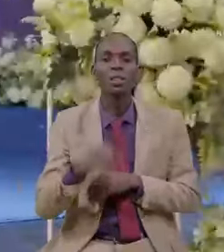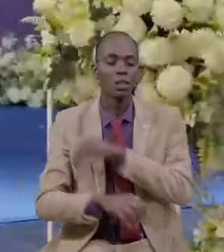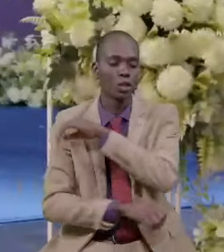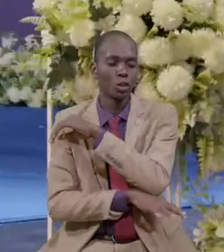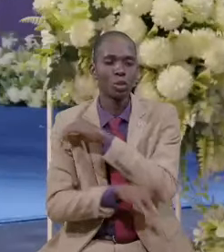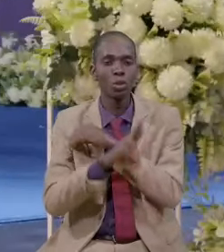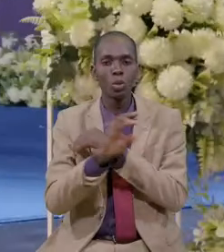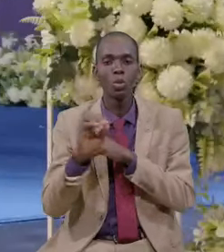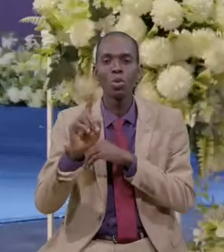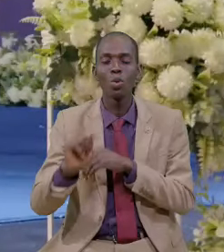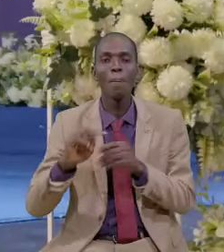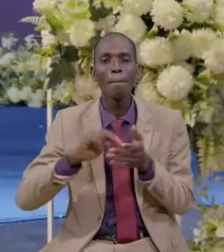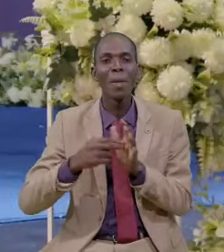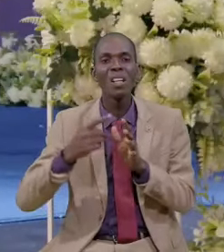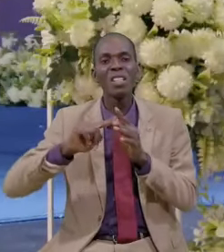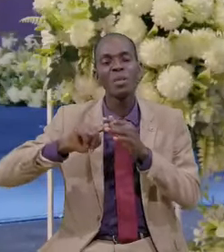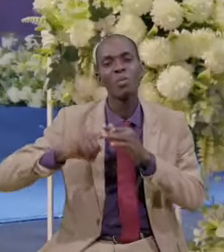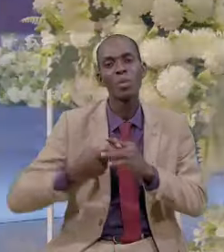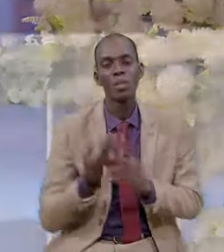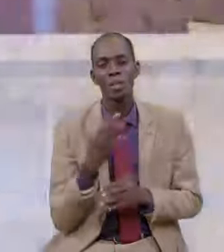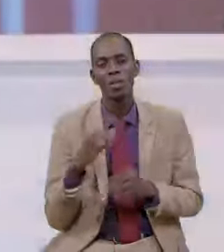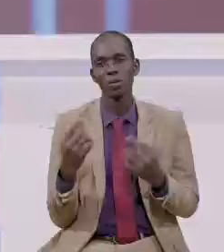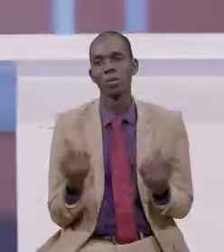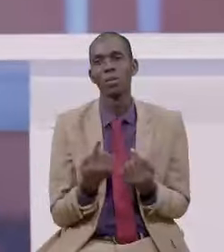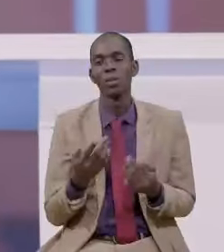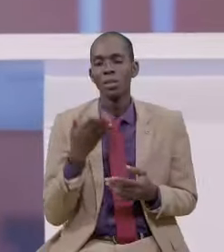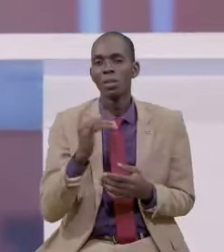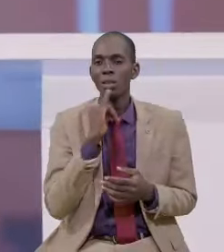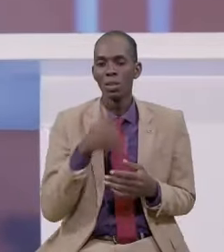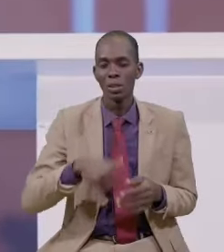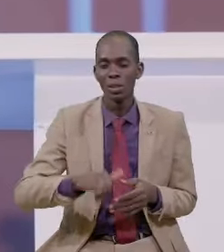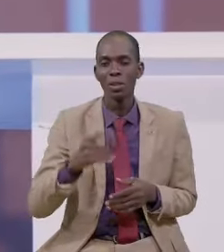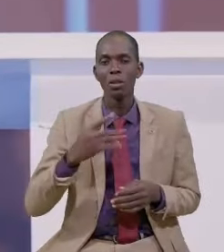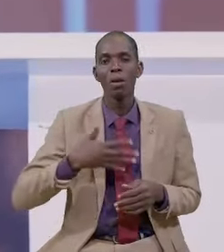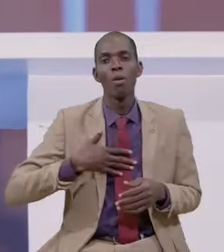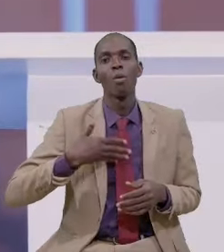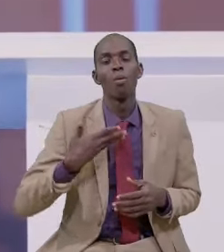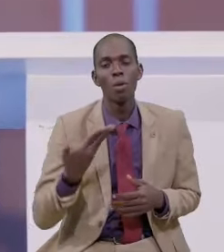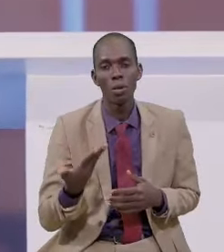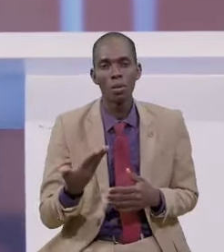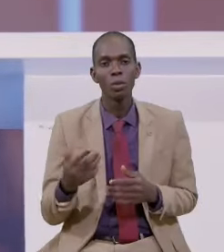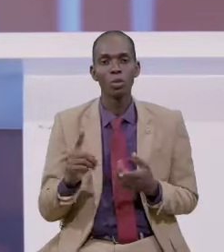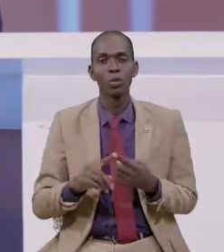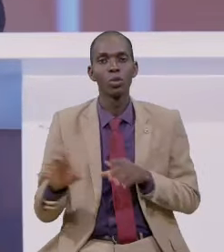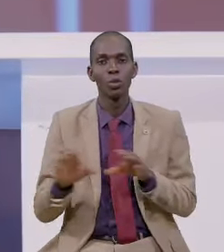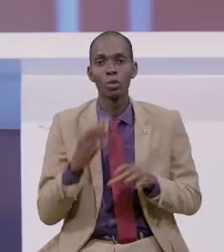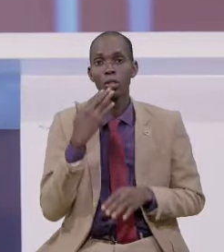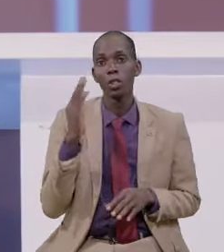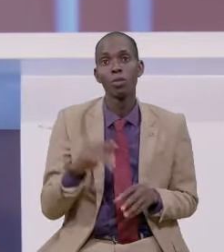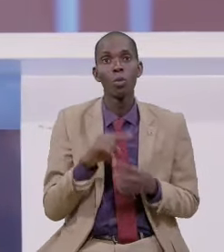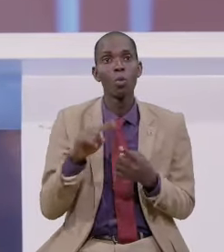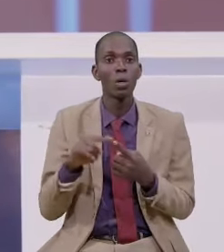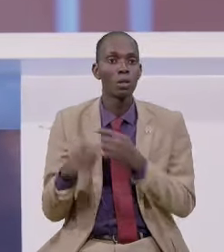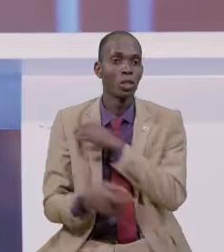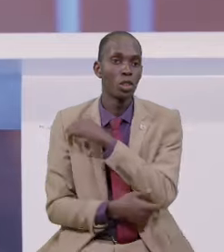There's still the tendency, propensity to evil. And when temptation comes,